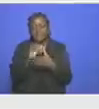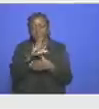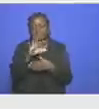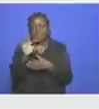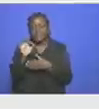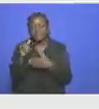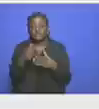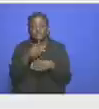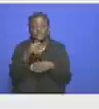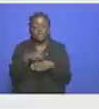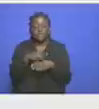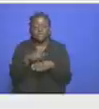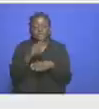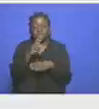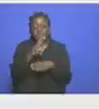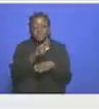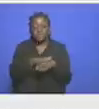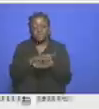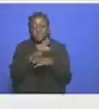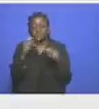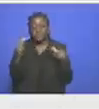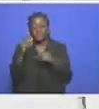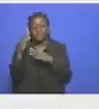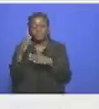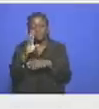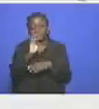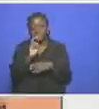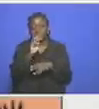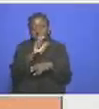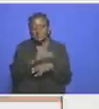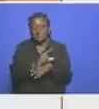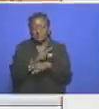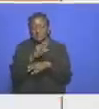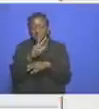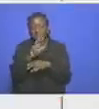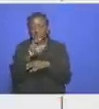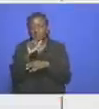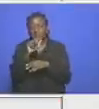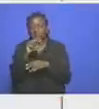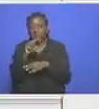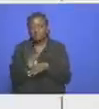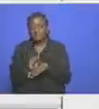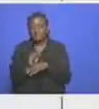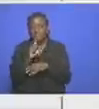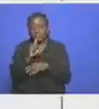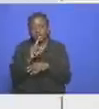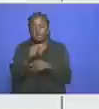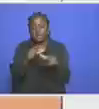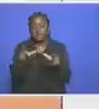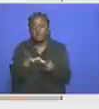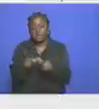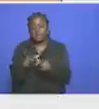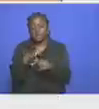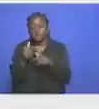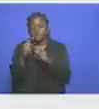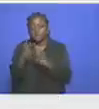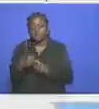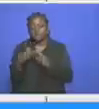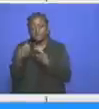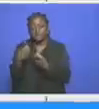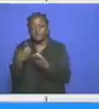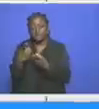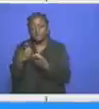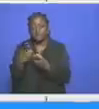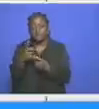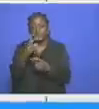on New Providence, 2 on Grand Bahama, 6 on Eleuthera, 2 on Andros, and 1 location pending. 3 of the New Providence cases